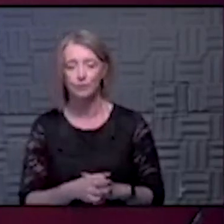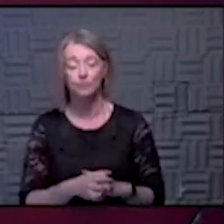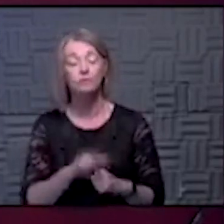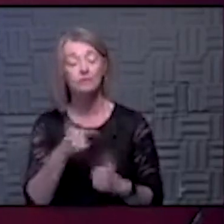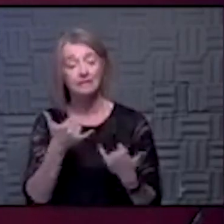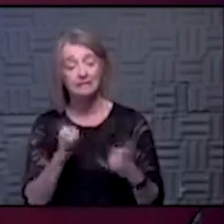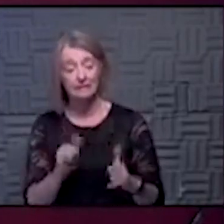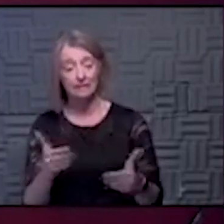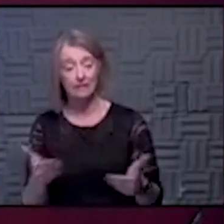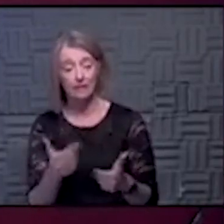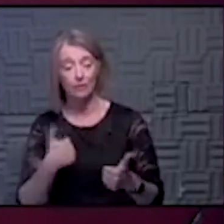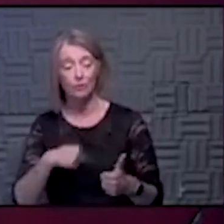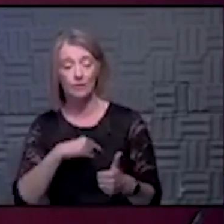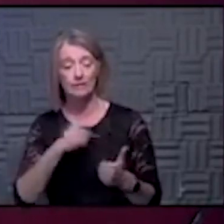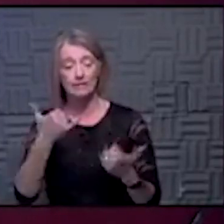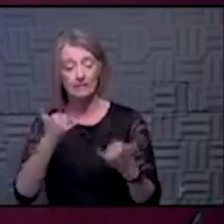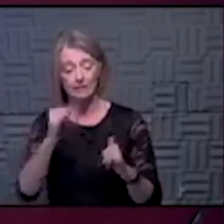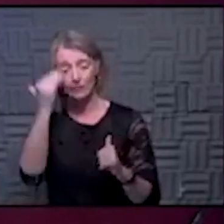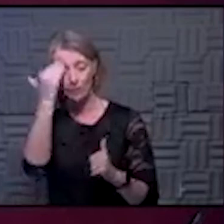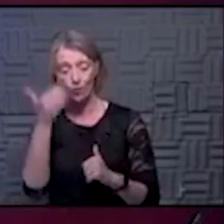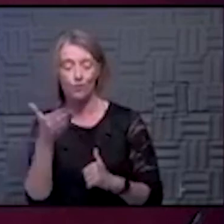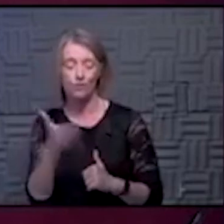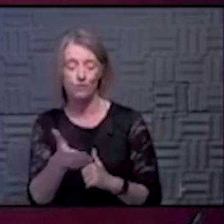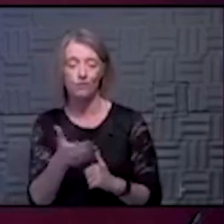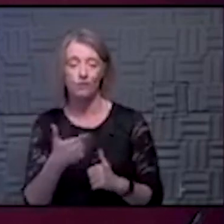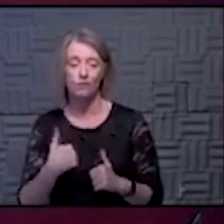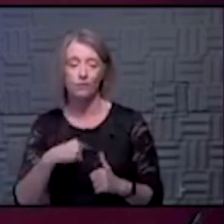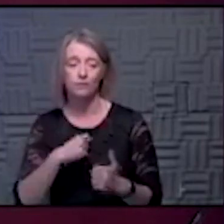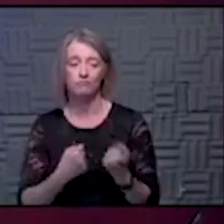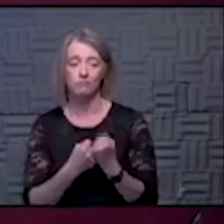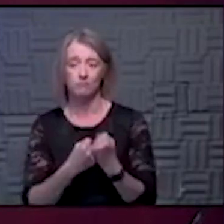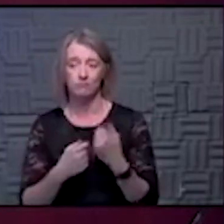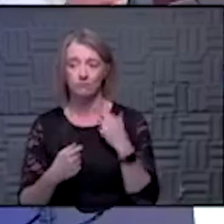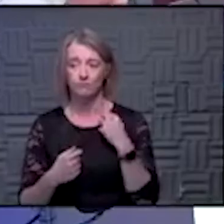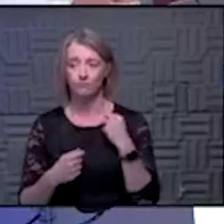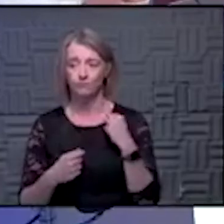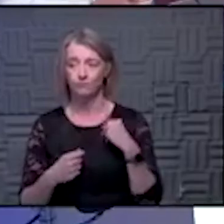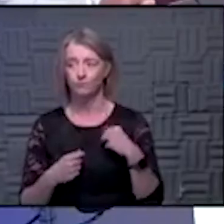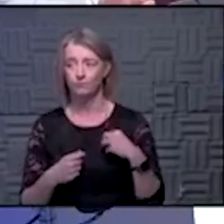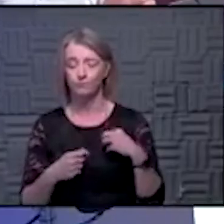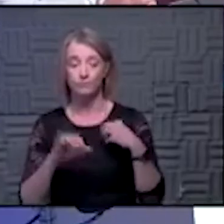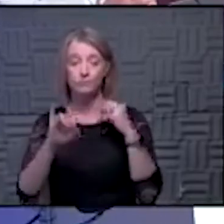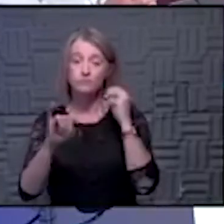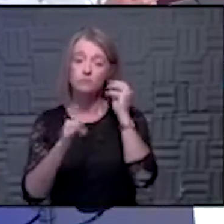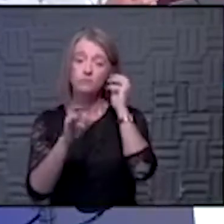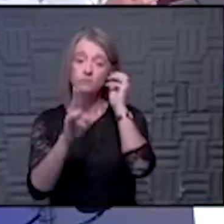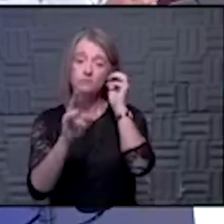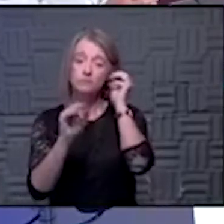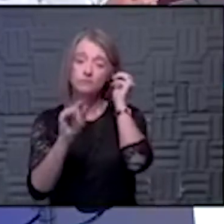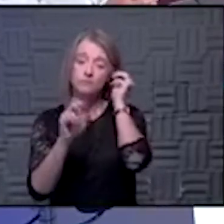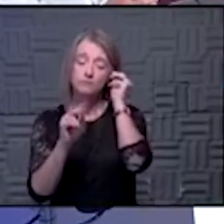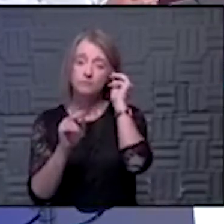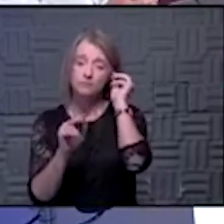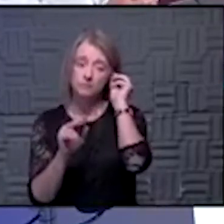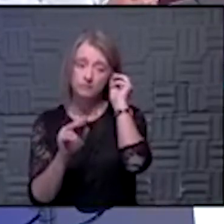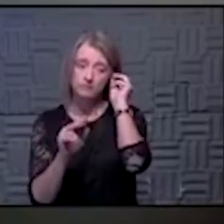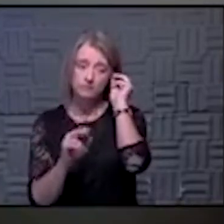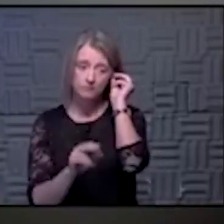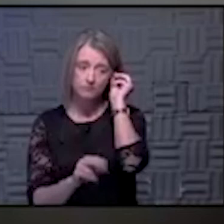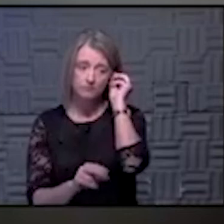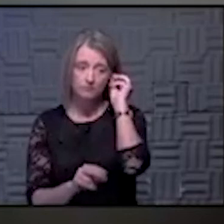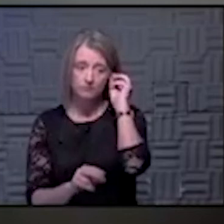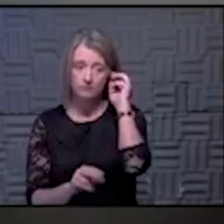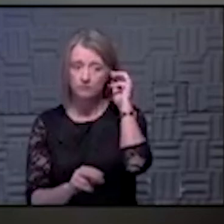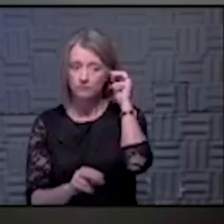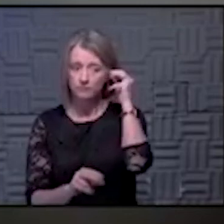You are still here. We still know you're there. Yeah. Justin, thoughts? Yeah,